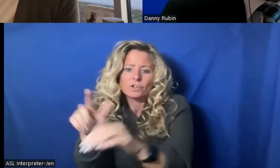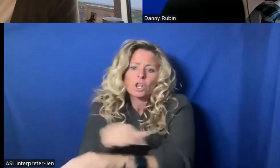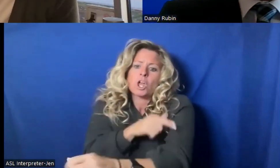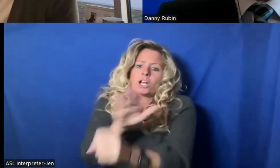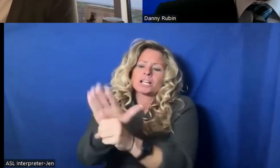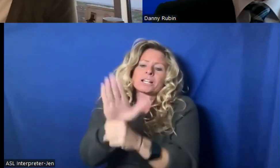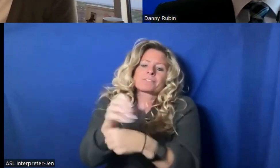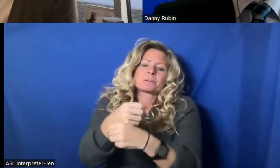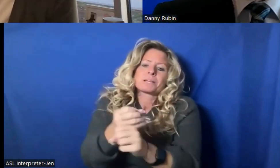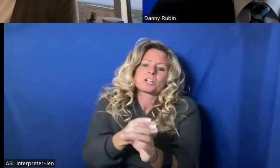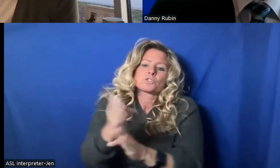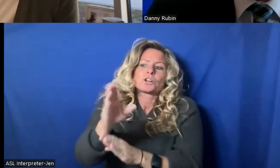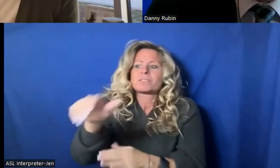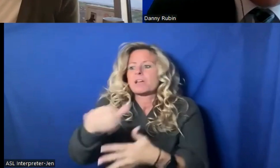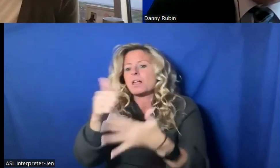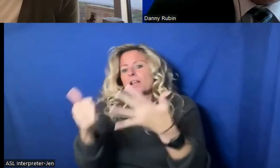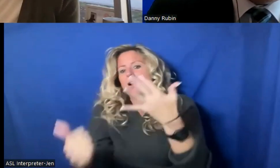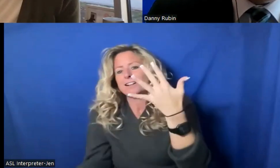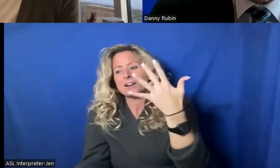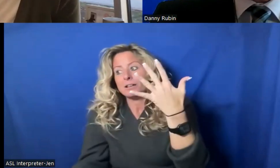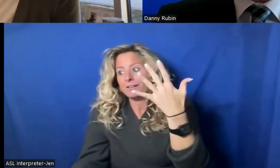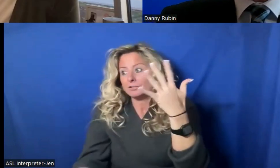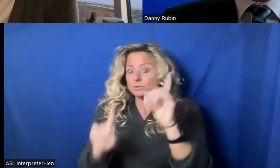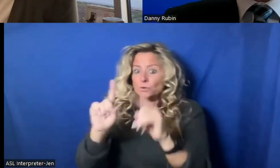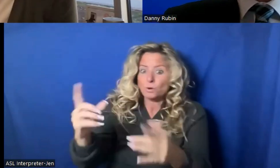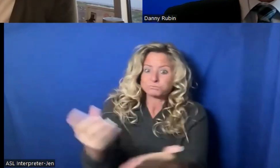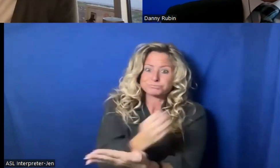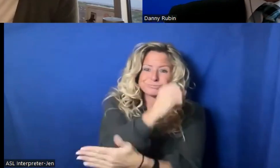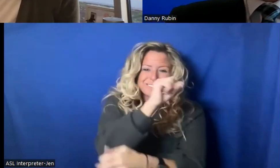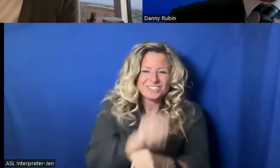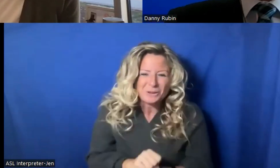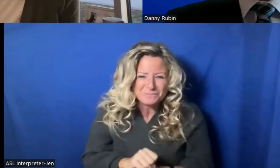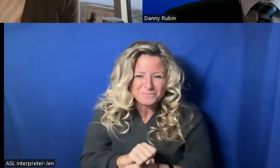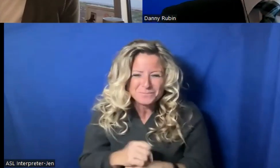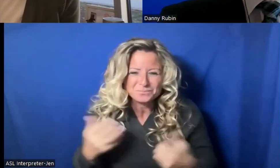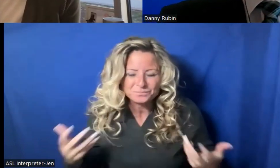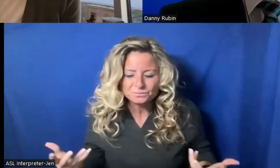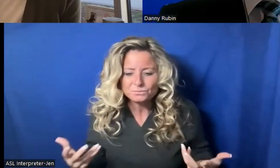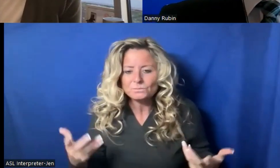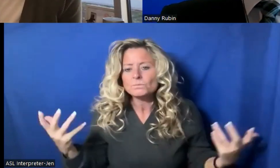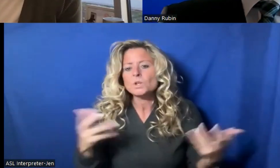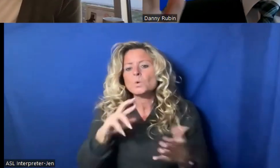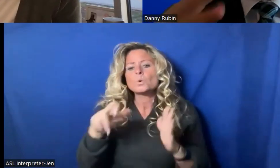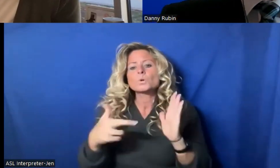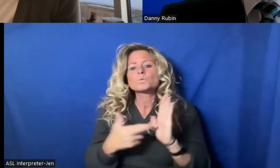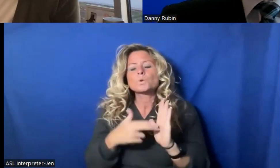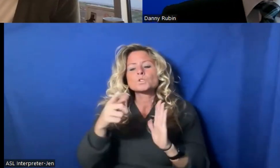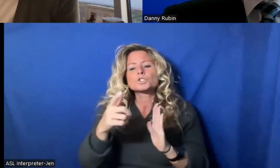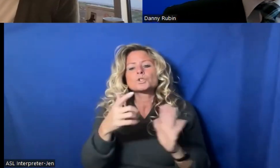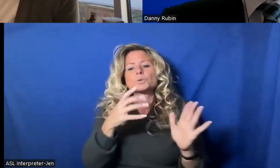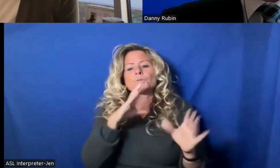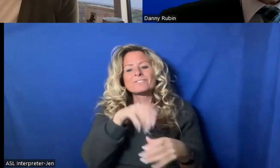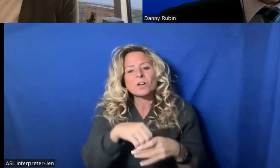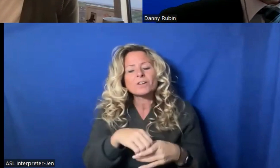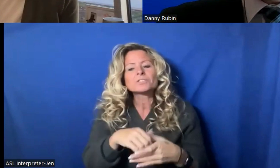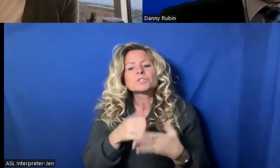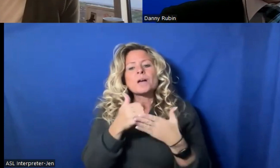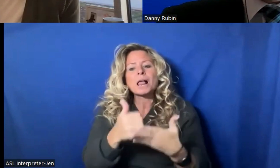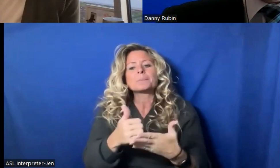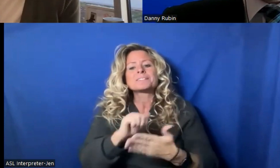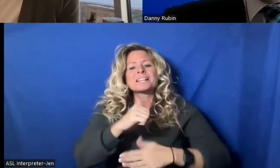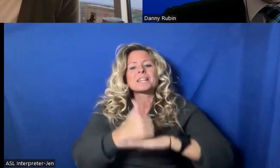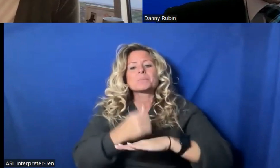a career out of it, and everybody else got to go get a job. Mm-hmm. So, what role do you play in helping position them for